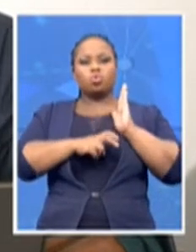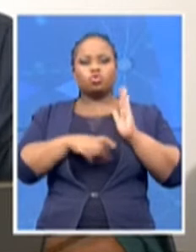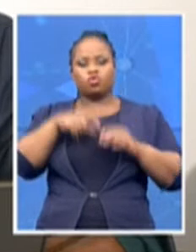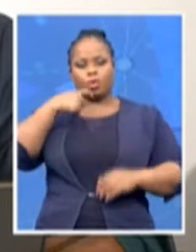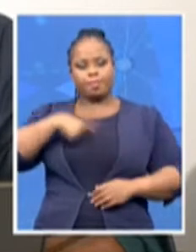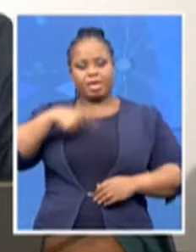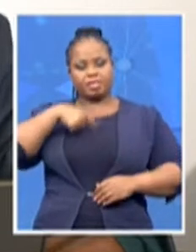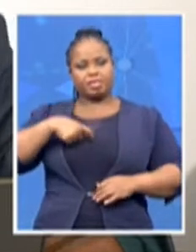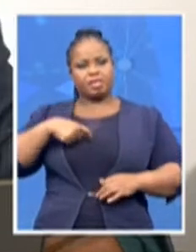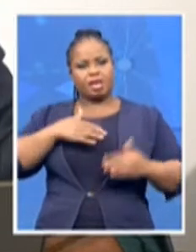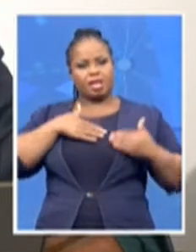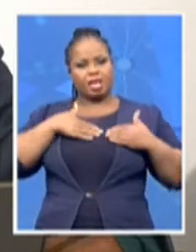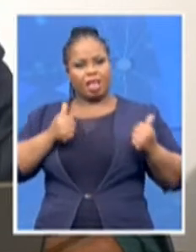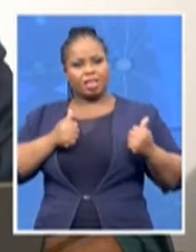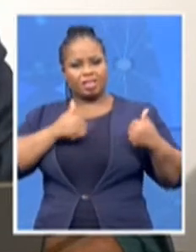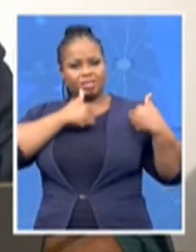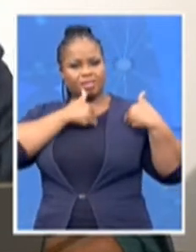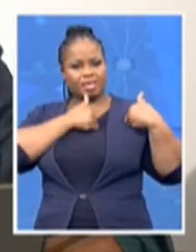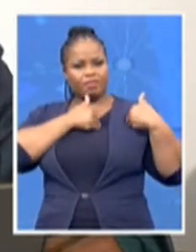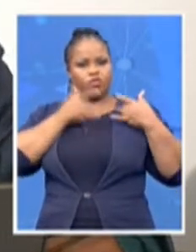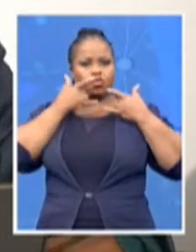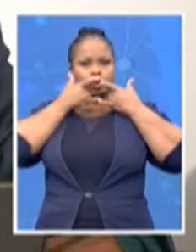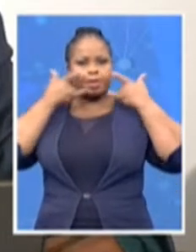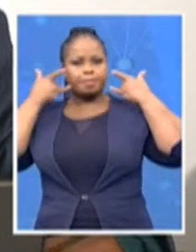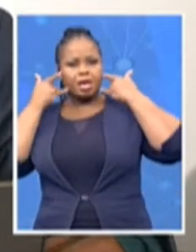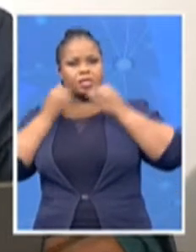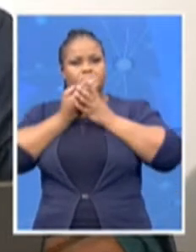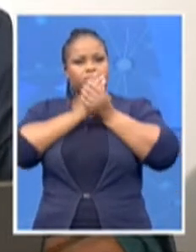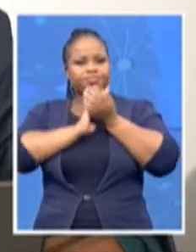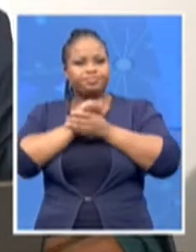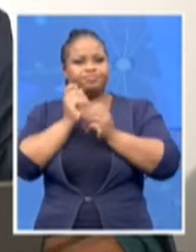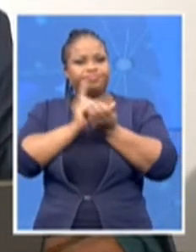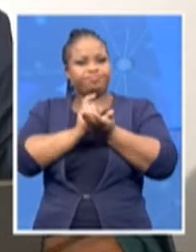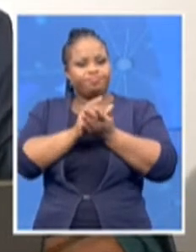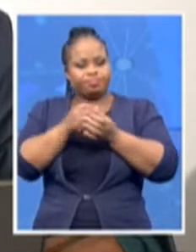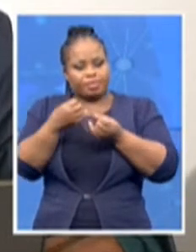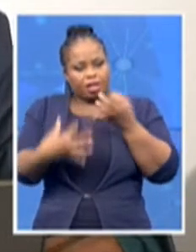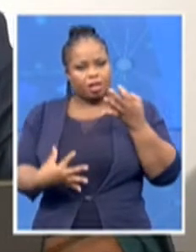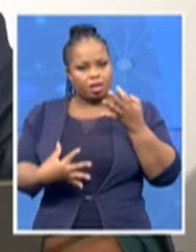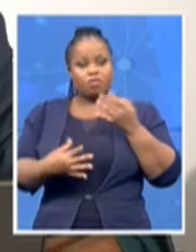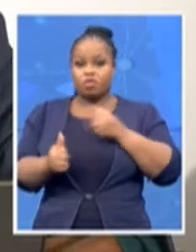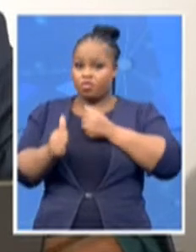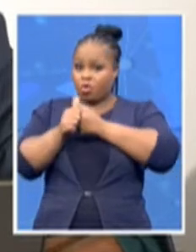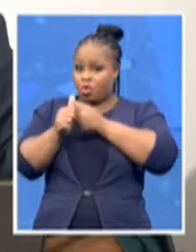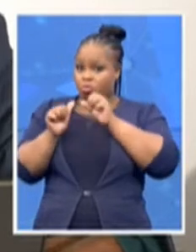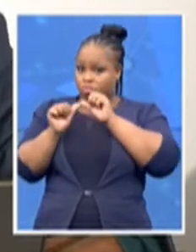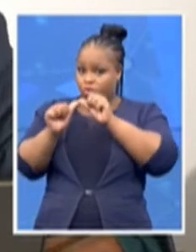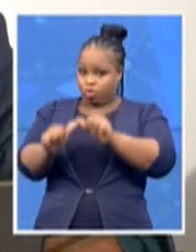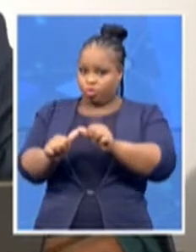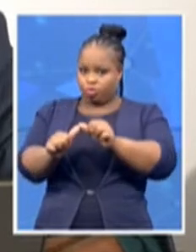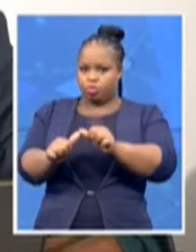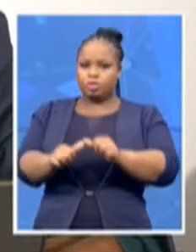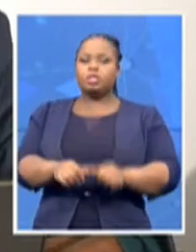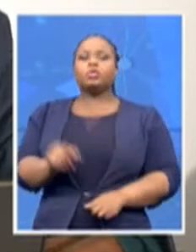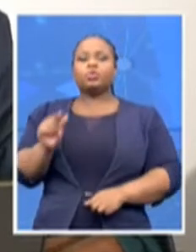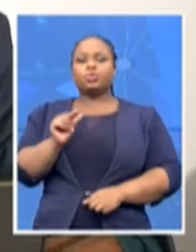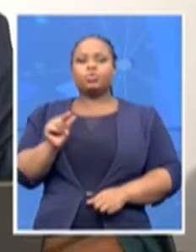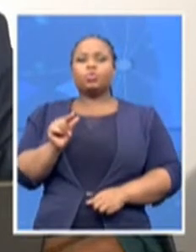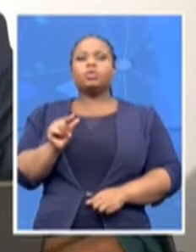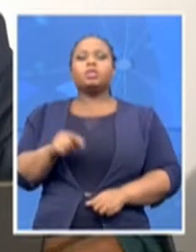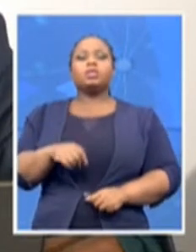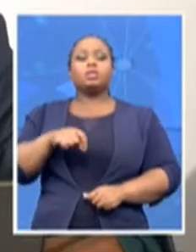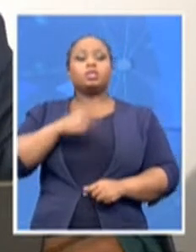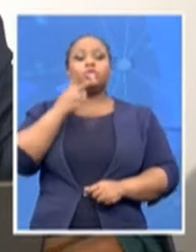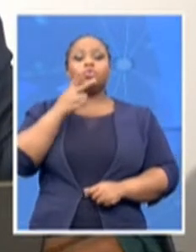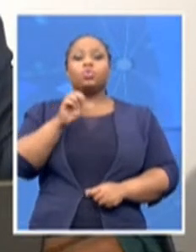We are going to assess, we will be reporting to the National Coronavirus Council in 2 weeks. And if there is continue